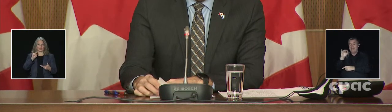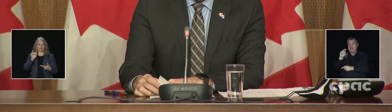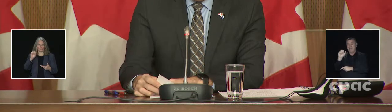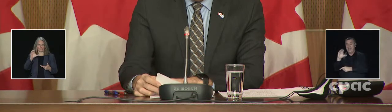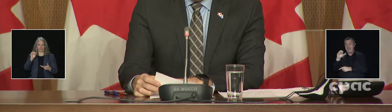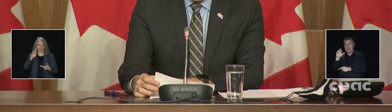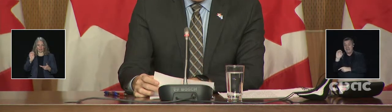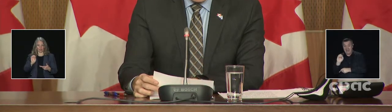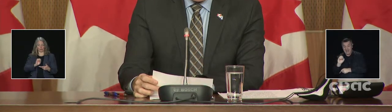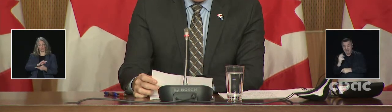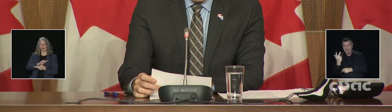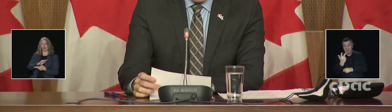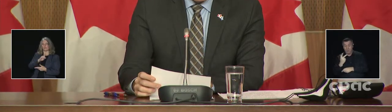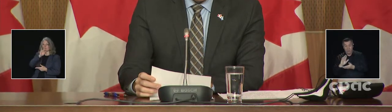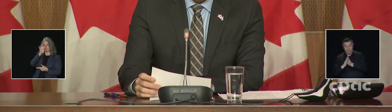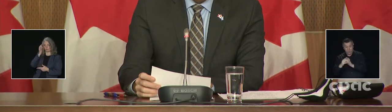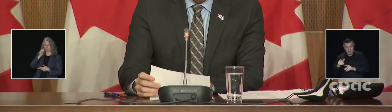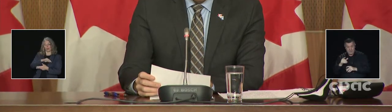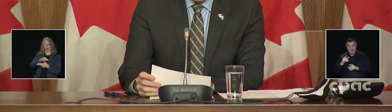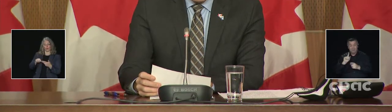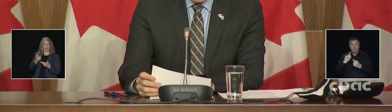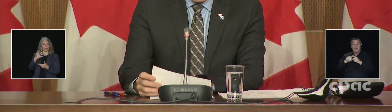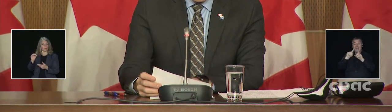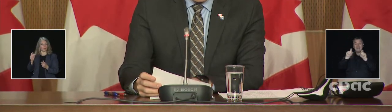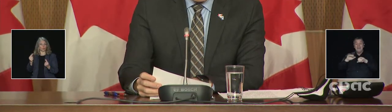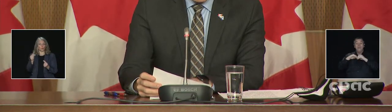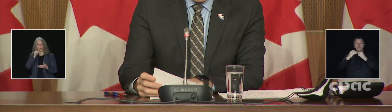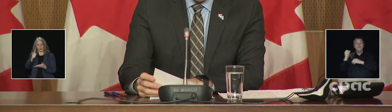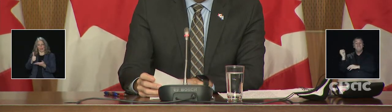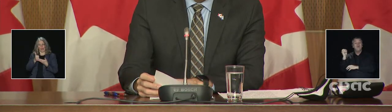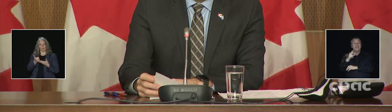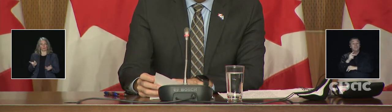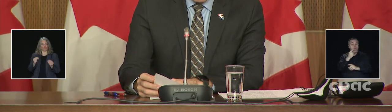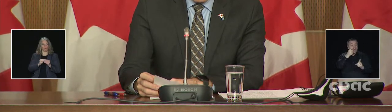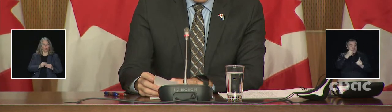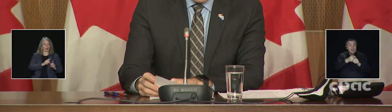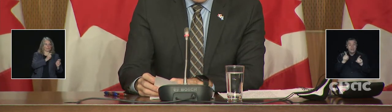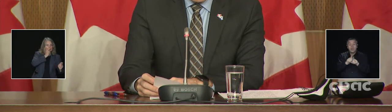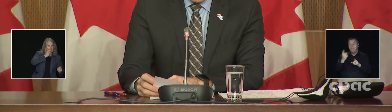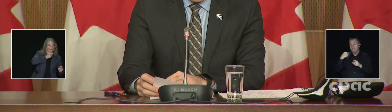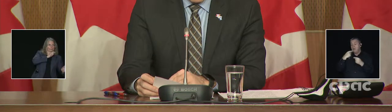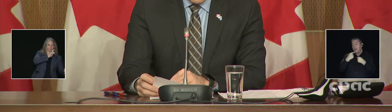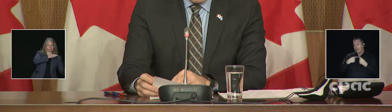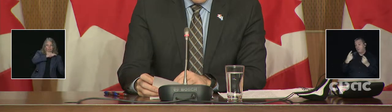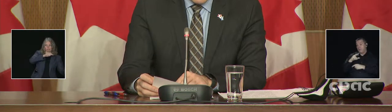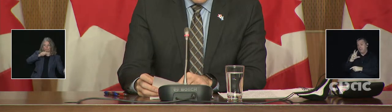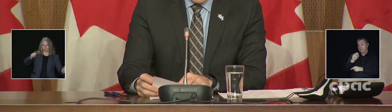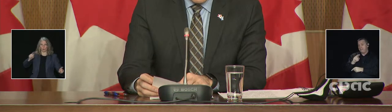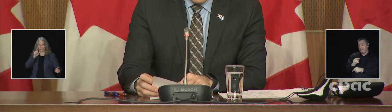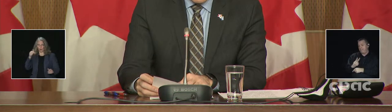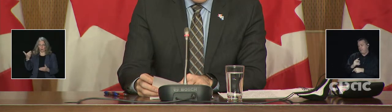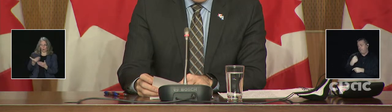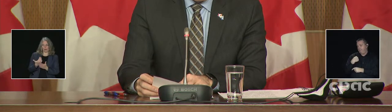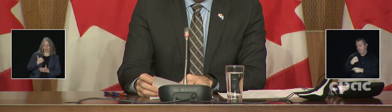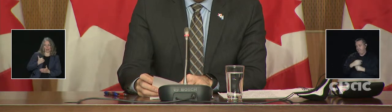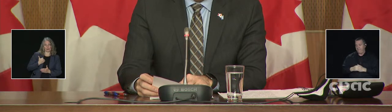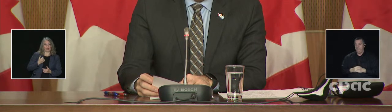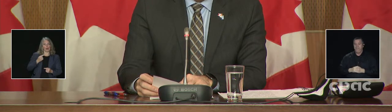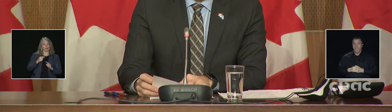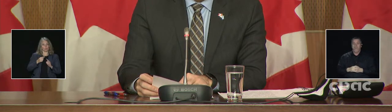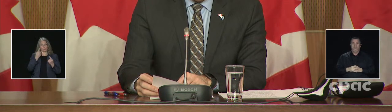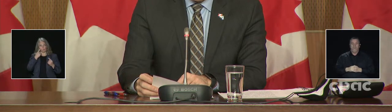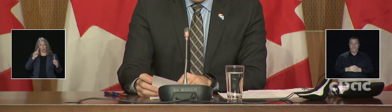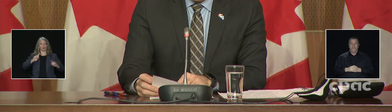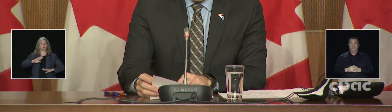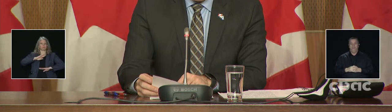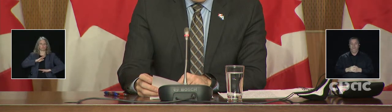à l'arrivée jusqu'à ce que nous puissions tester tous les voyageurs ciblés, comme nous l'avons annoncé le 30 novembre dernier. Once